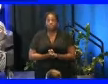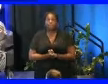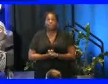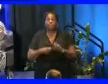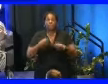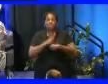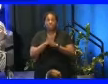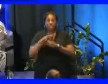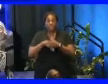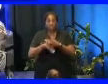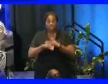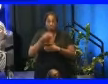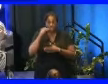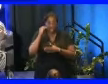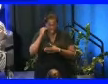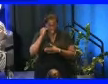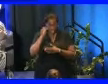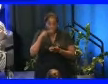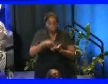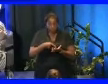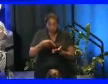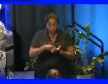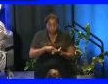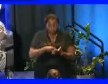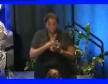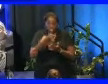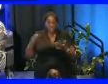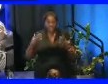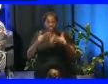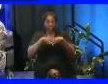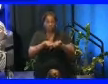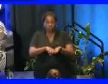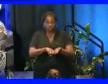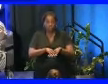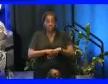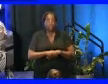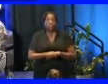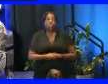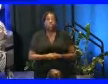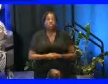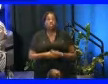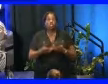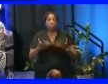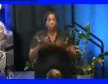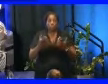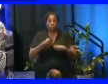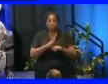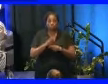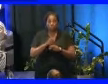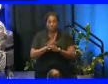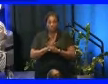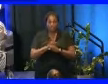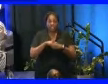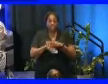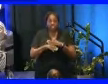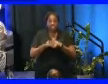Creating accessible housing that is affordable and integrated. So you want to create this